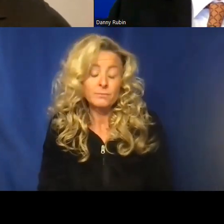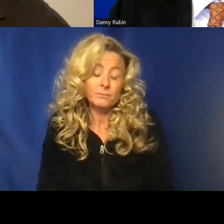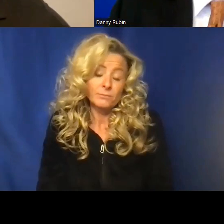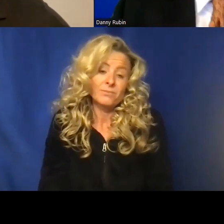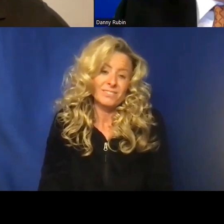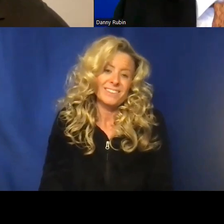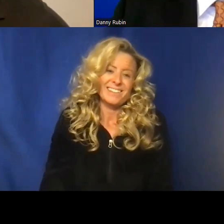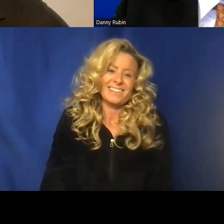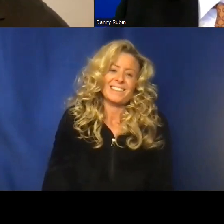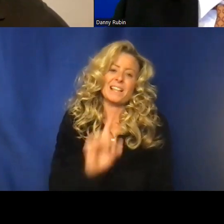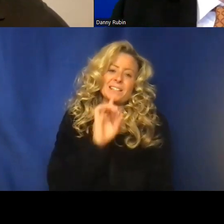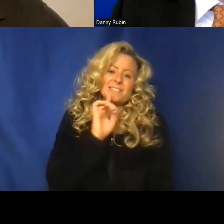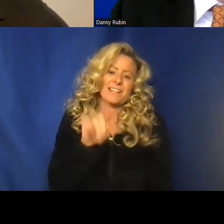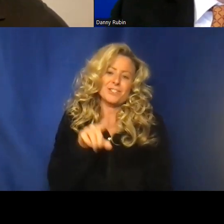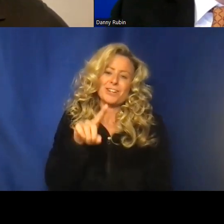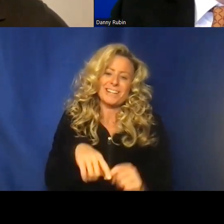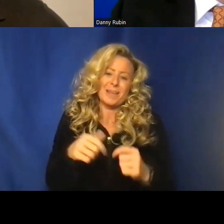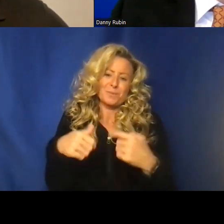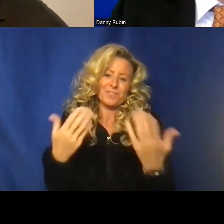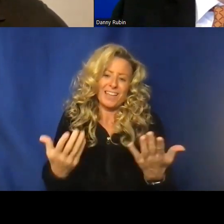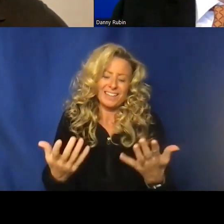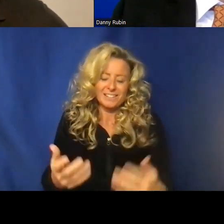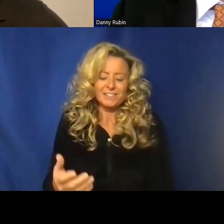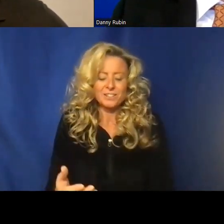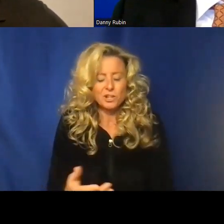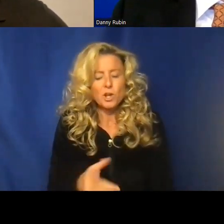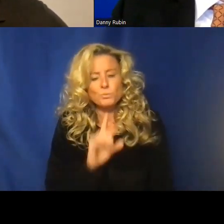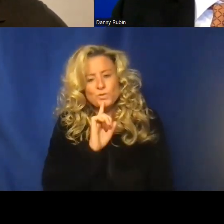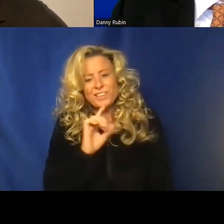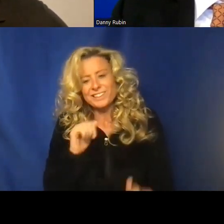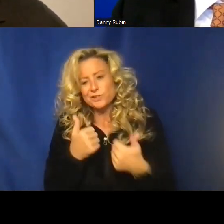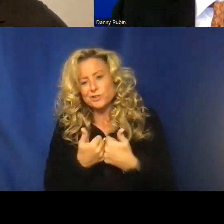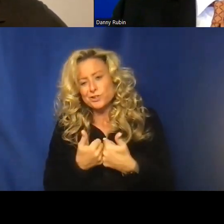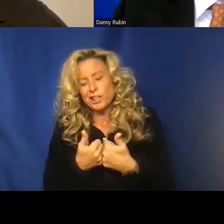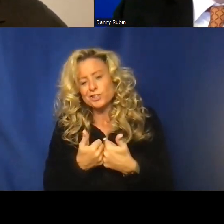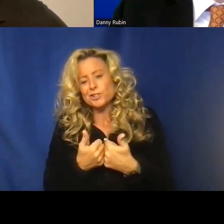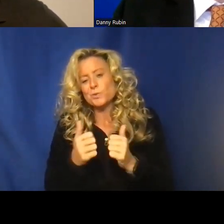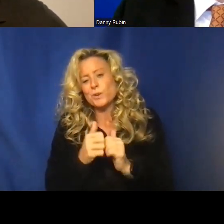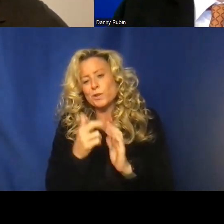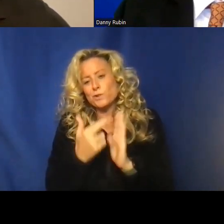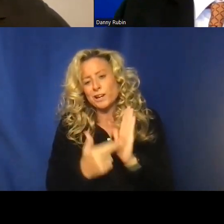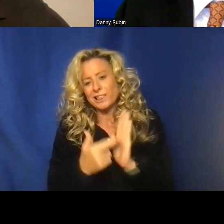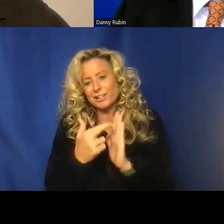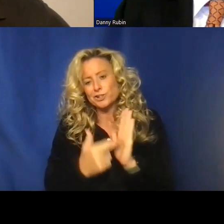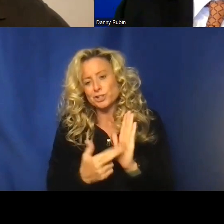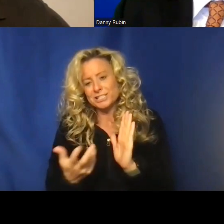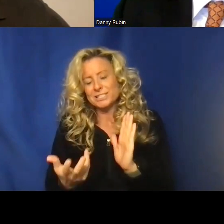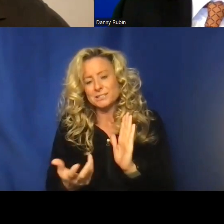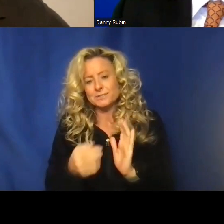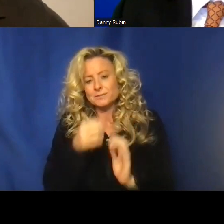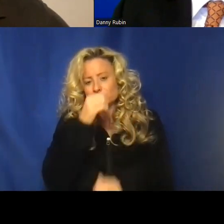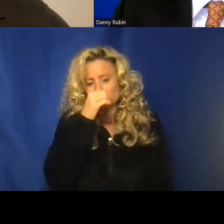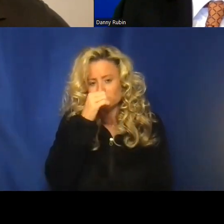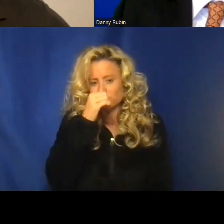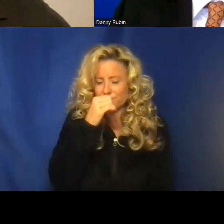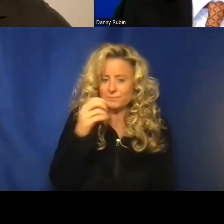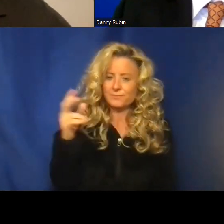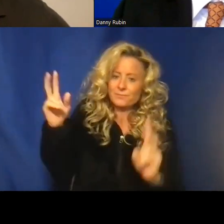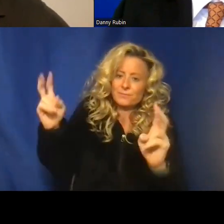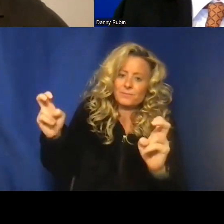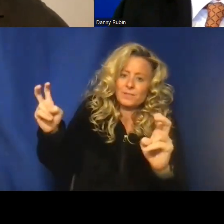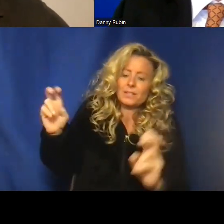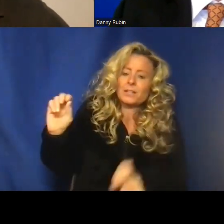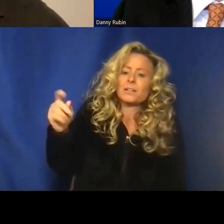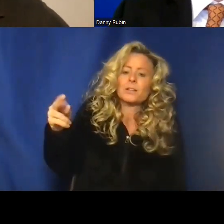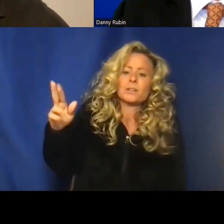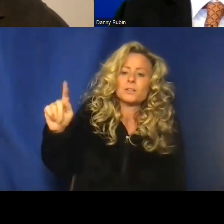an answer I can't give you, but I would say it's pretty challenging with regulations and Because uh, it's sports betting. Because it's sports betting. Is